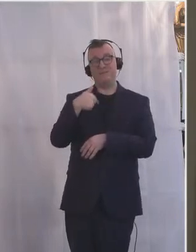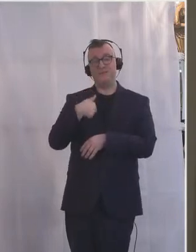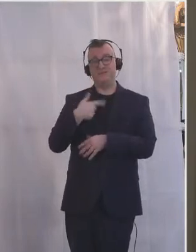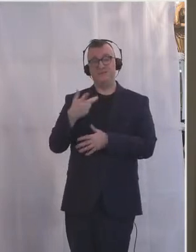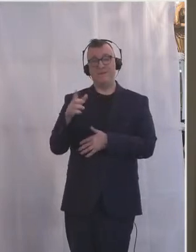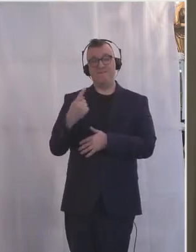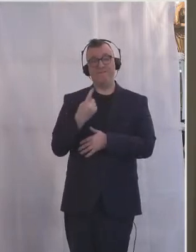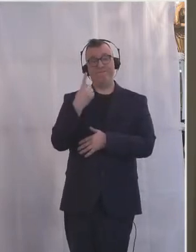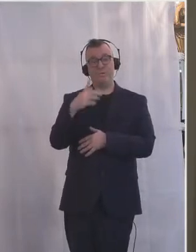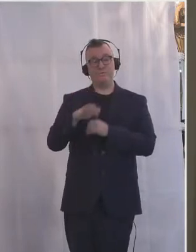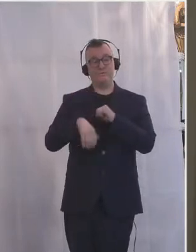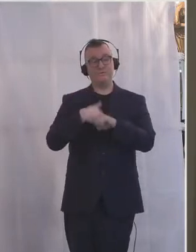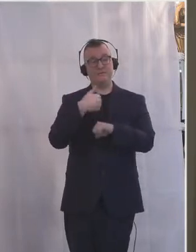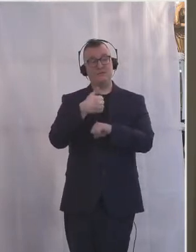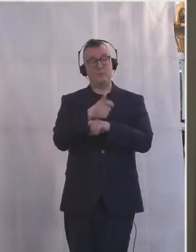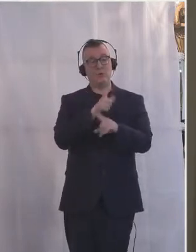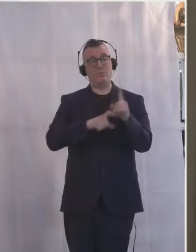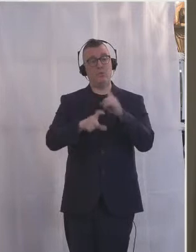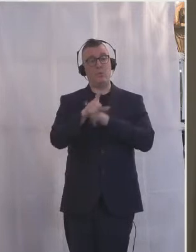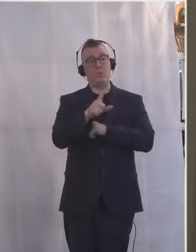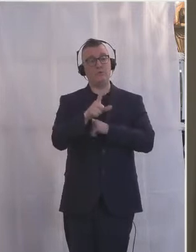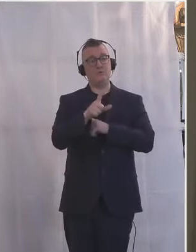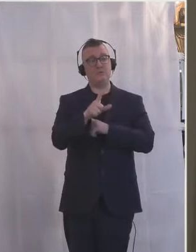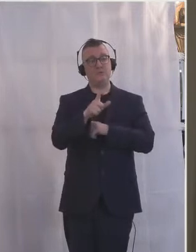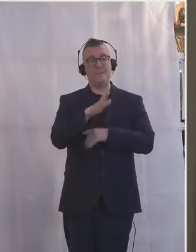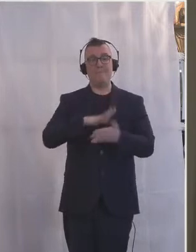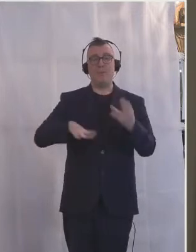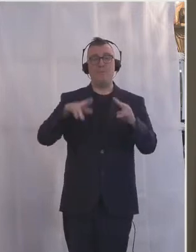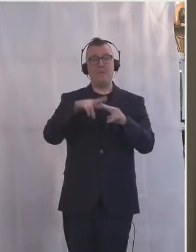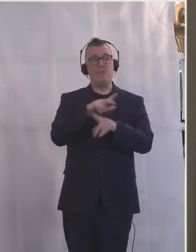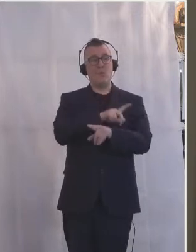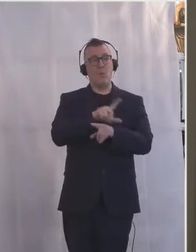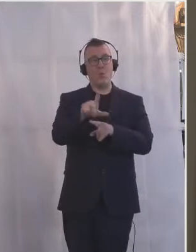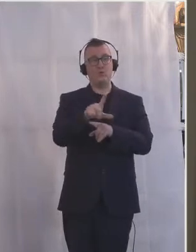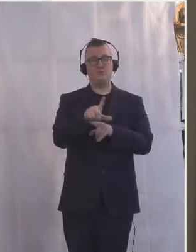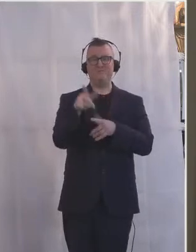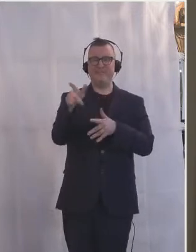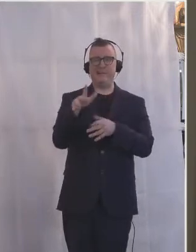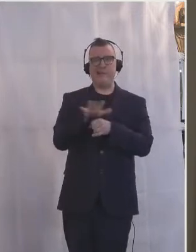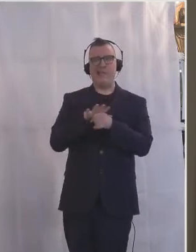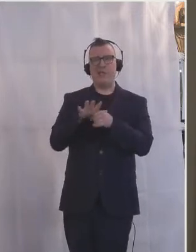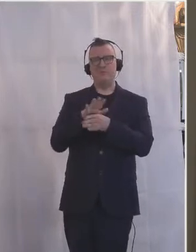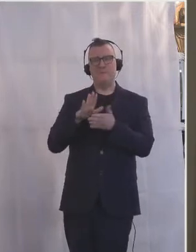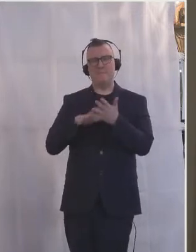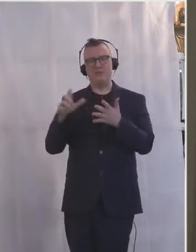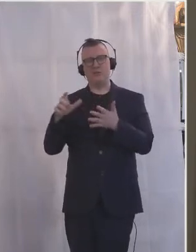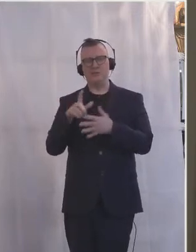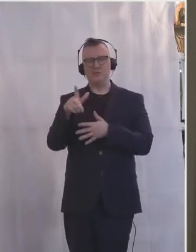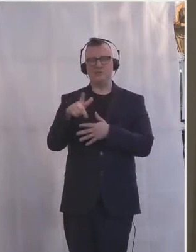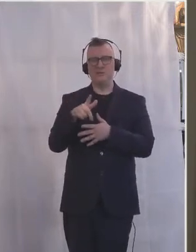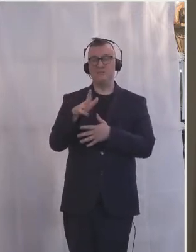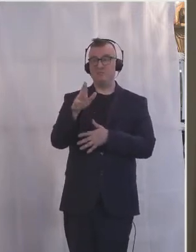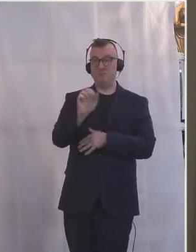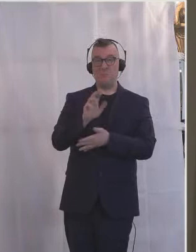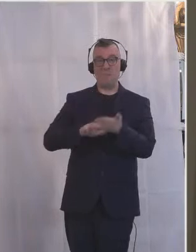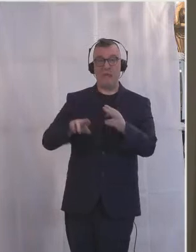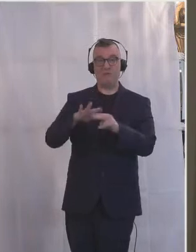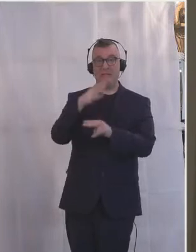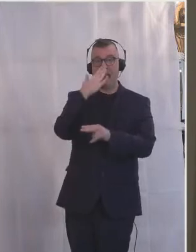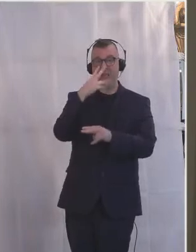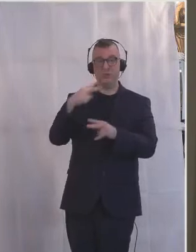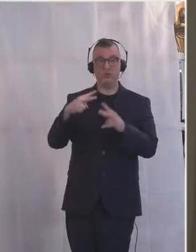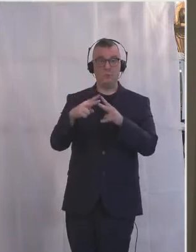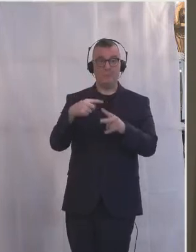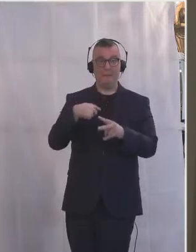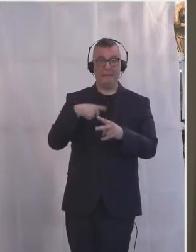community in some of the most challenging parts of Manchester, talking to parents who were maybe, you know, double my age maybe, about good